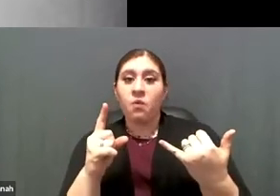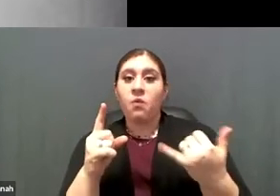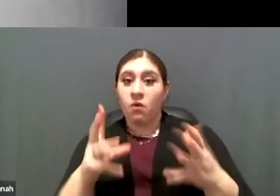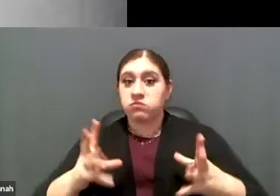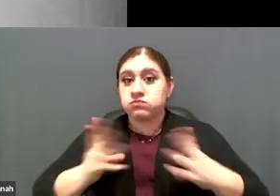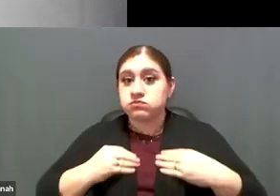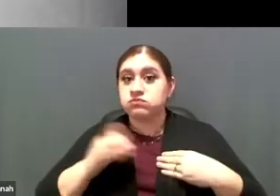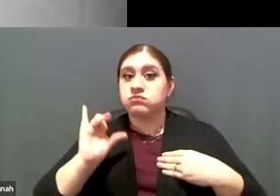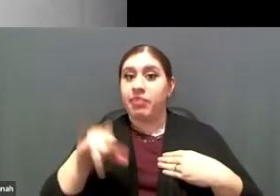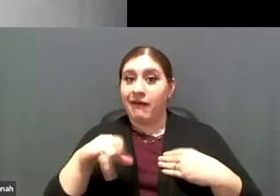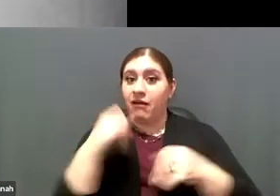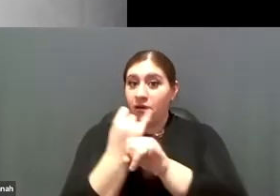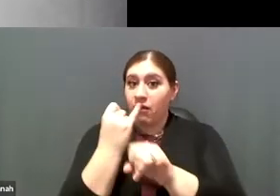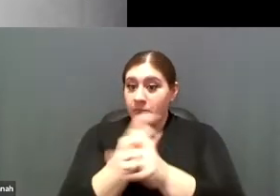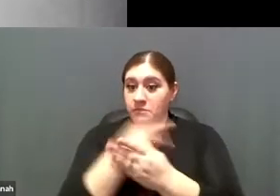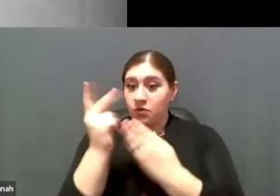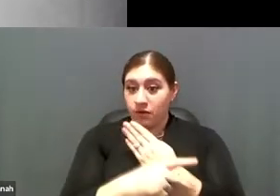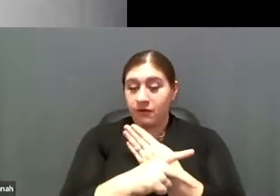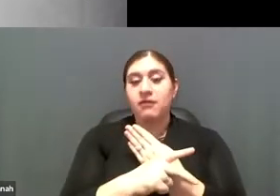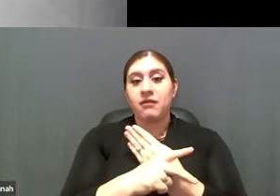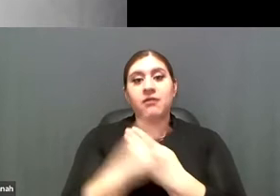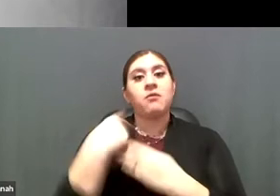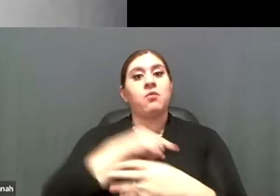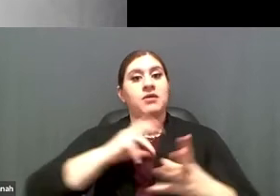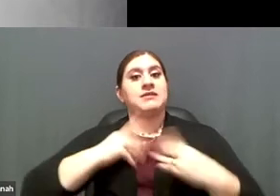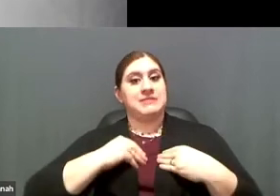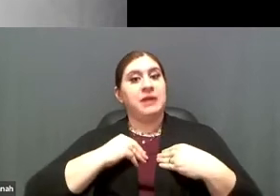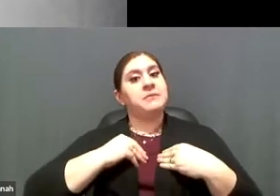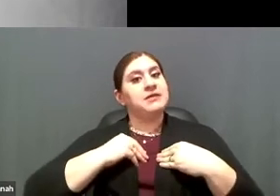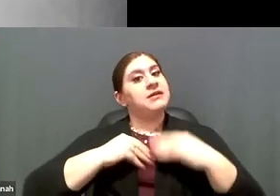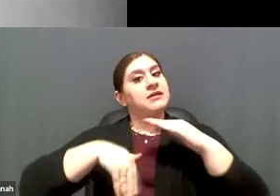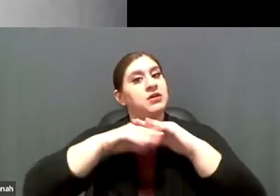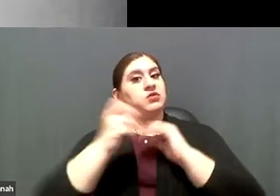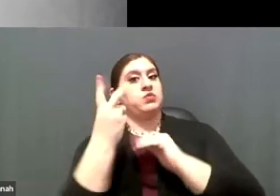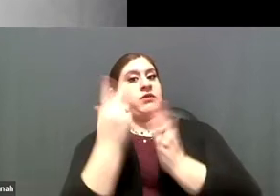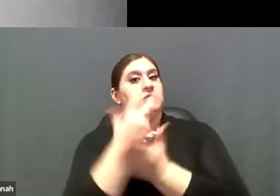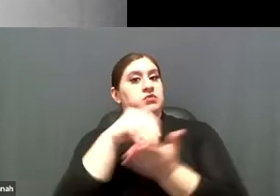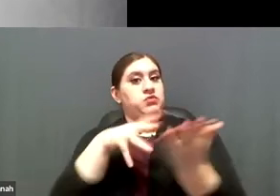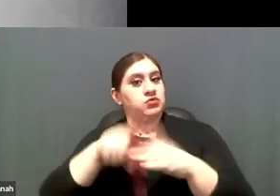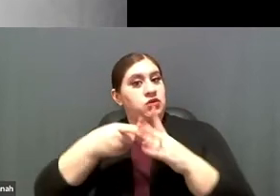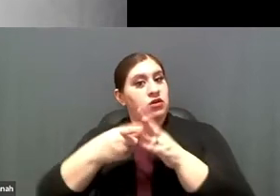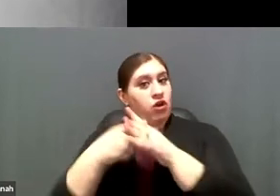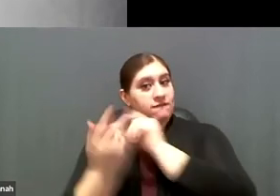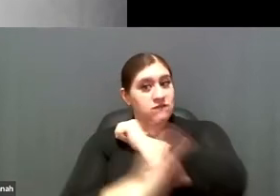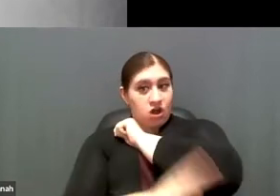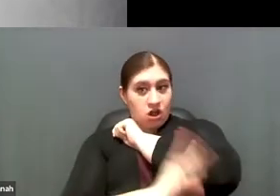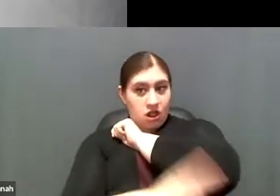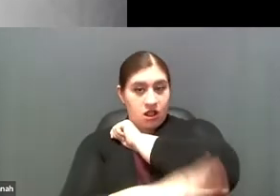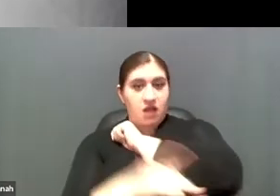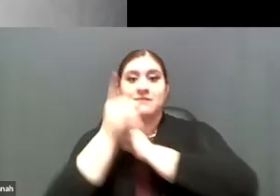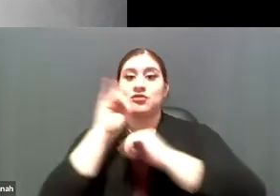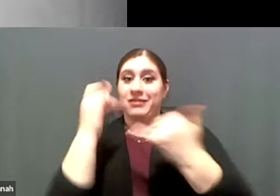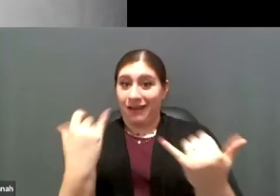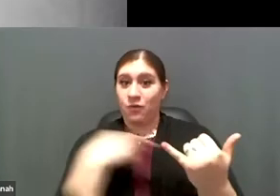in the on-campus program, we're accepting, we're looking at 12 new students starting in the fall. As of now, we